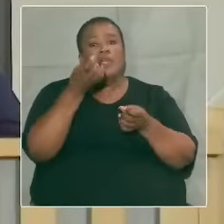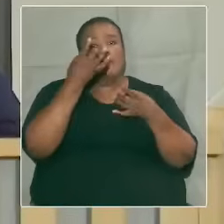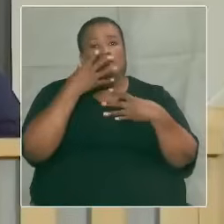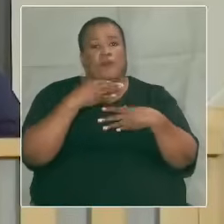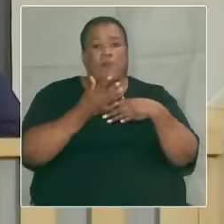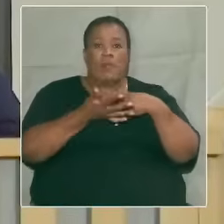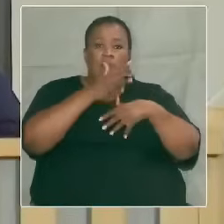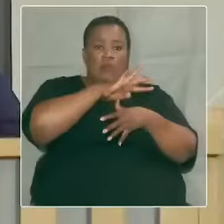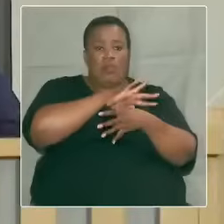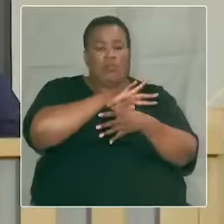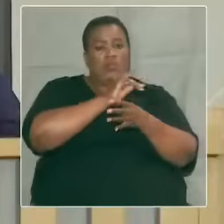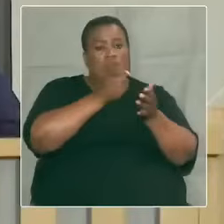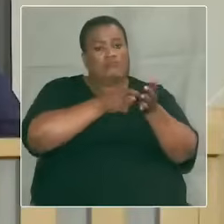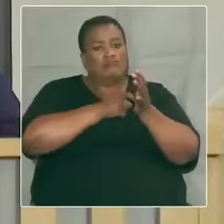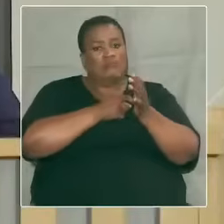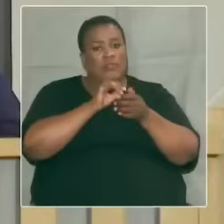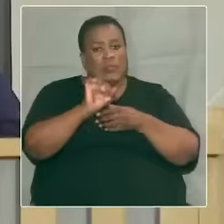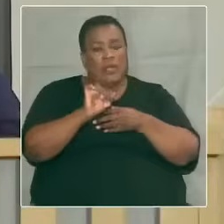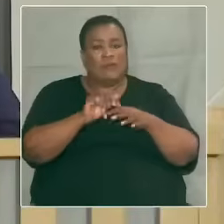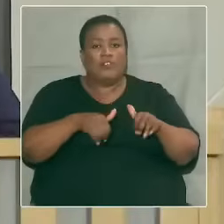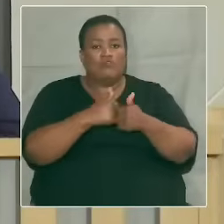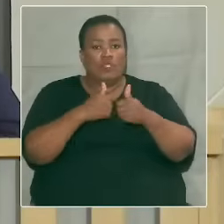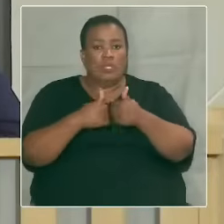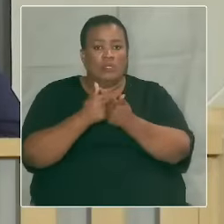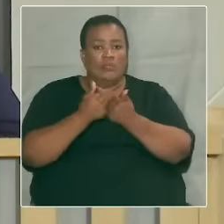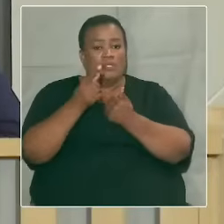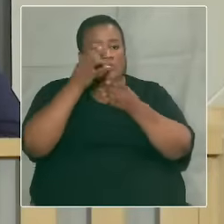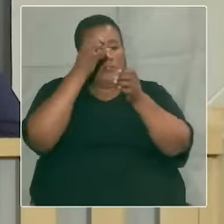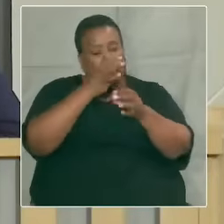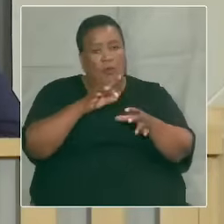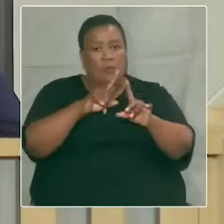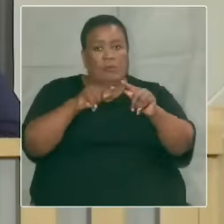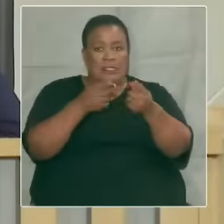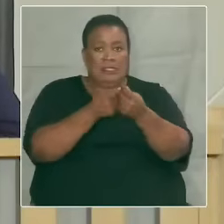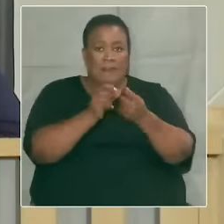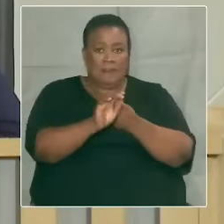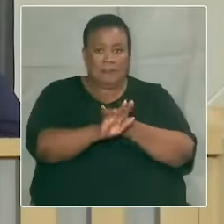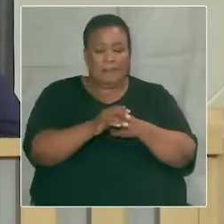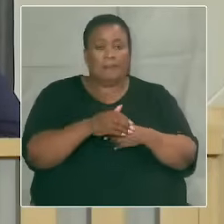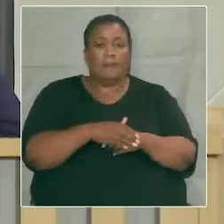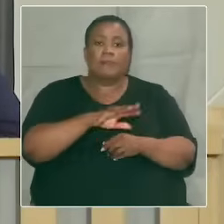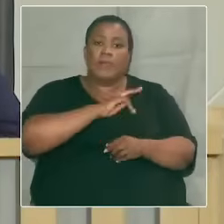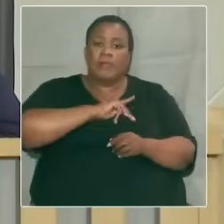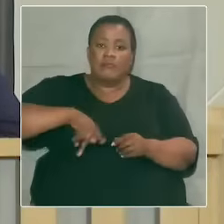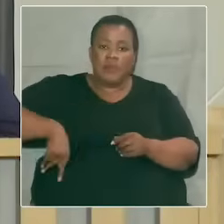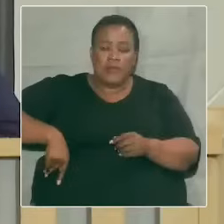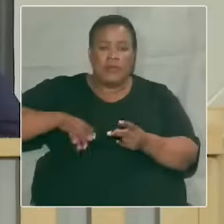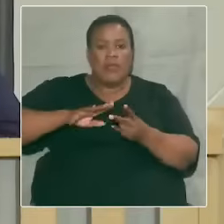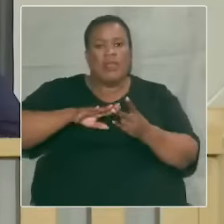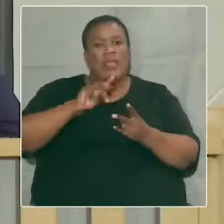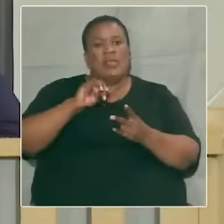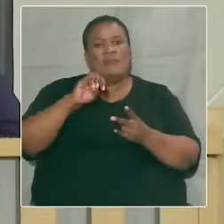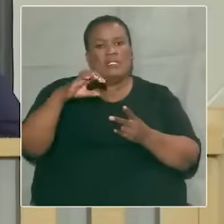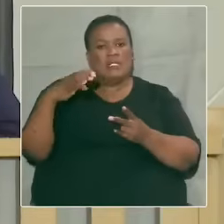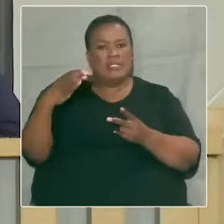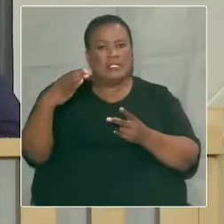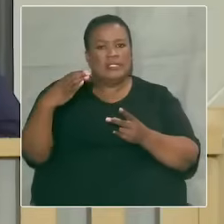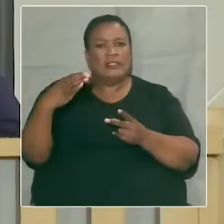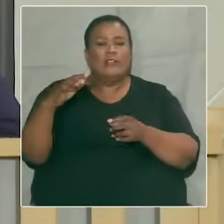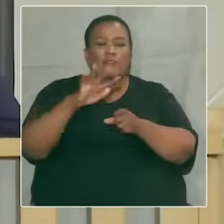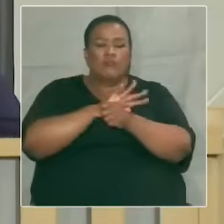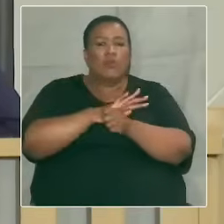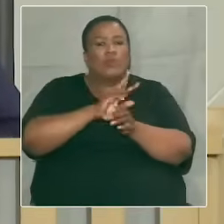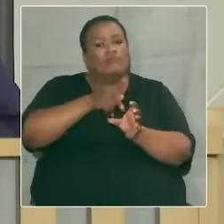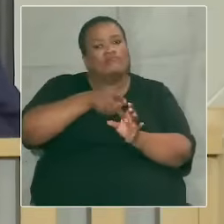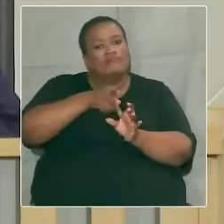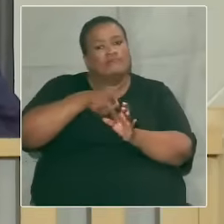and challenges to the PKTT. The Premier and the MEC actively participated in this